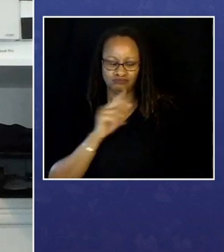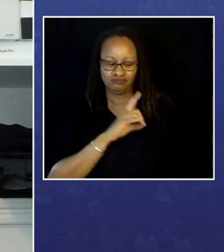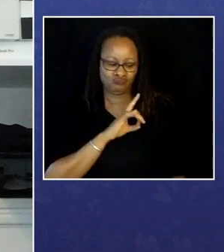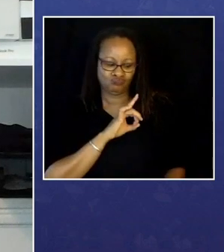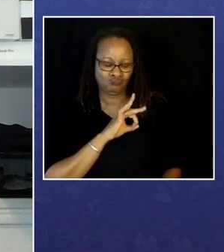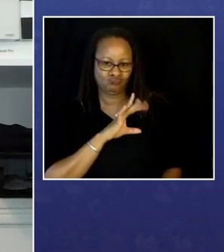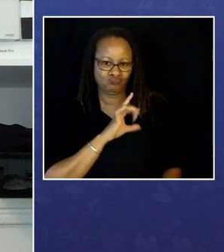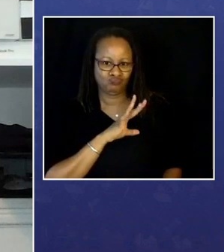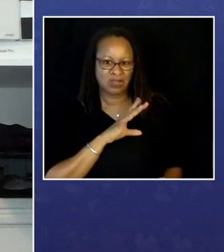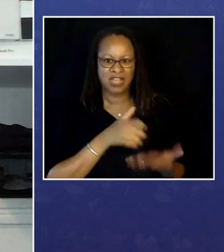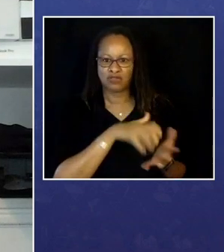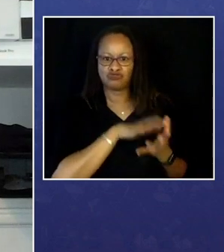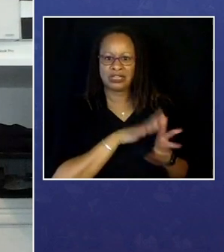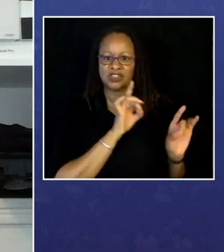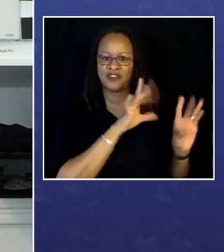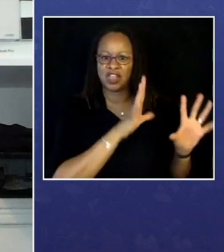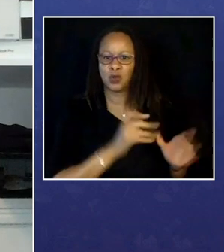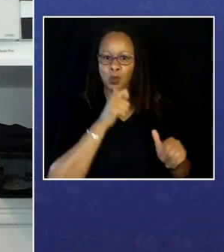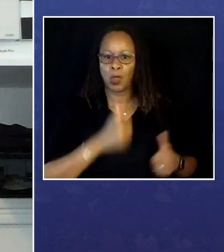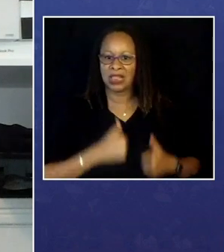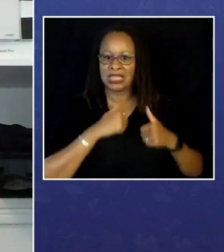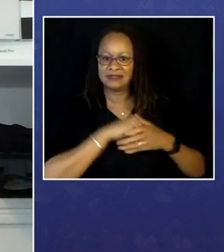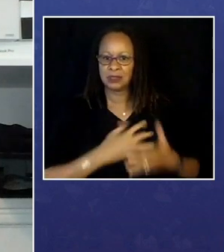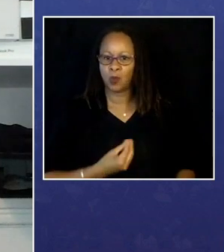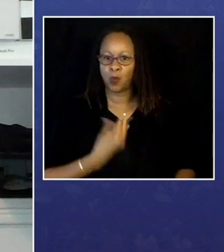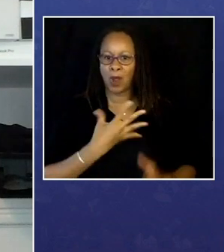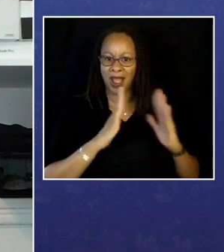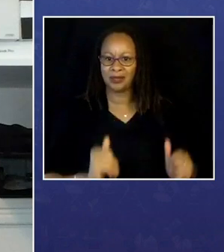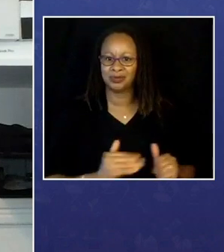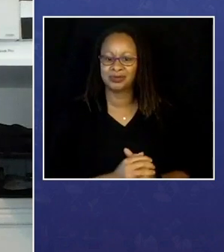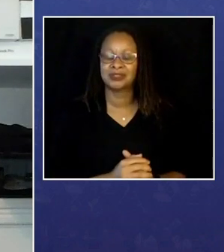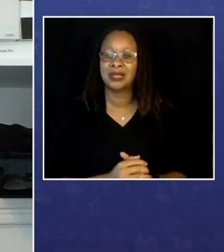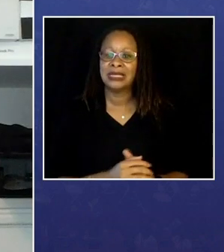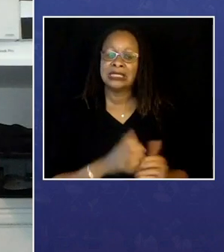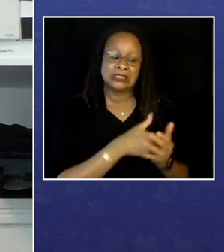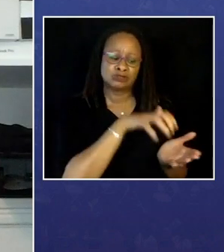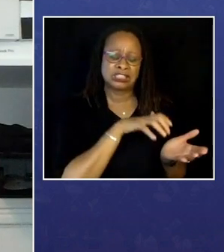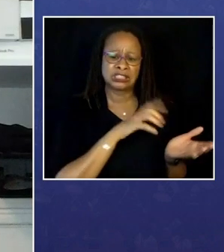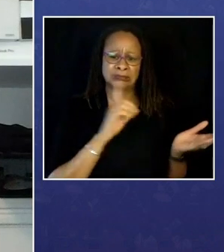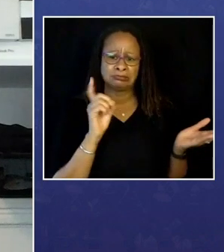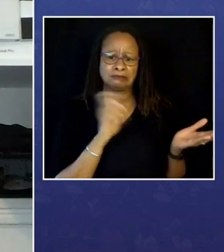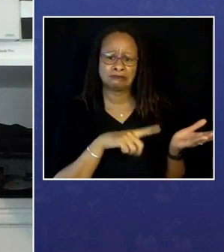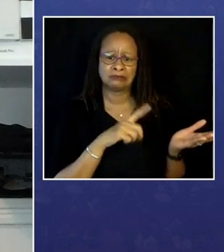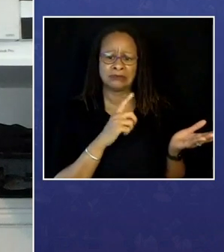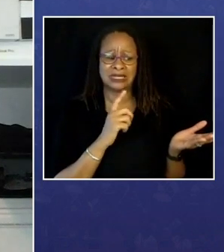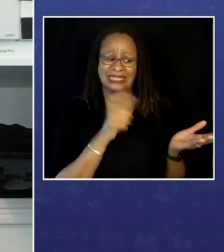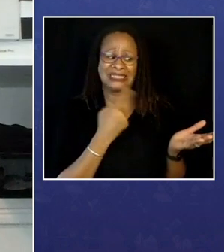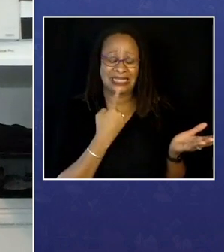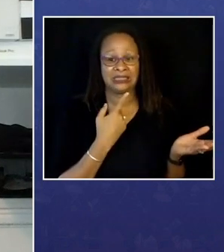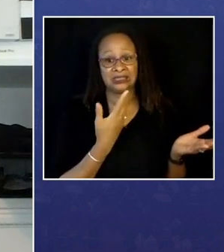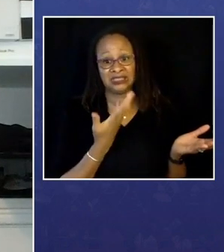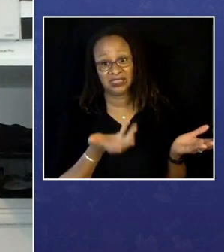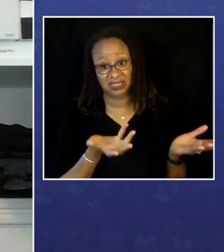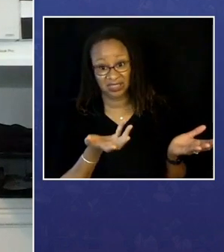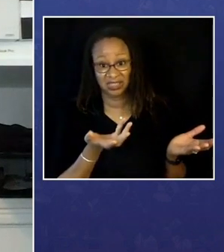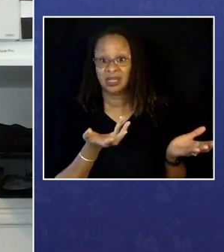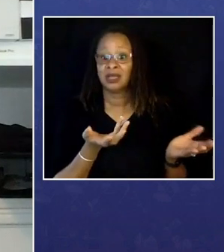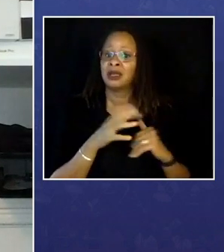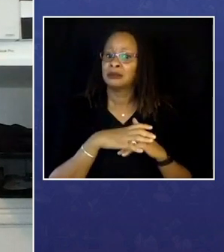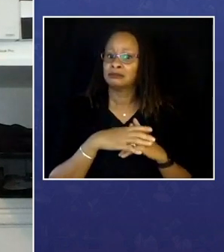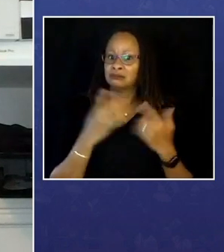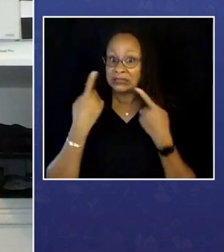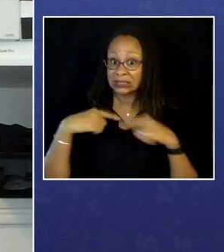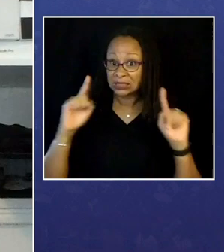dastardly rich villain occupying the White House. Well, rich, so he says. Will their efforts